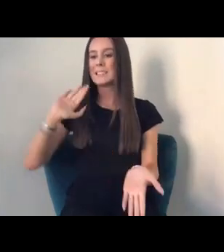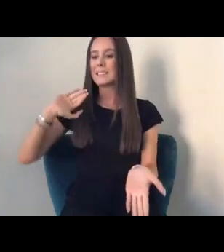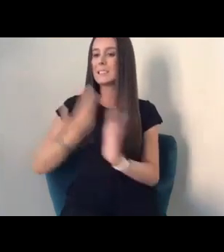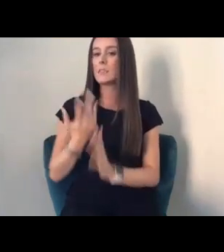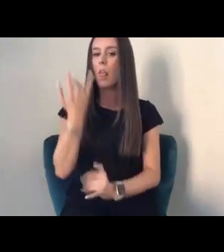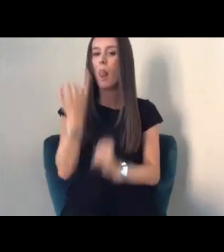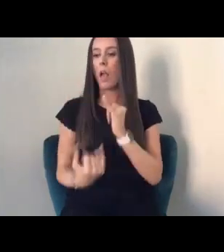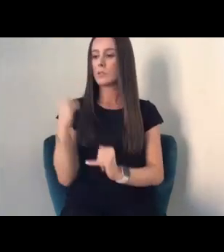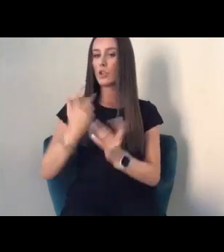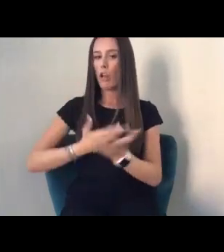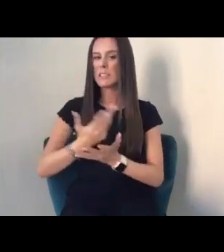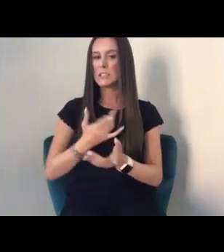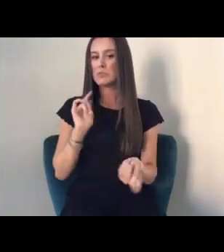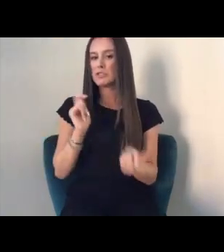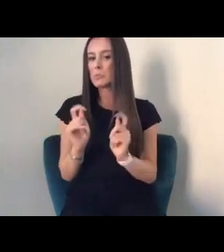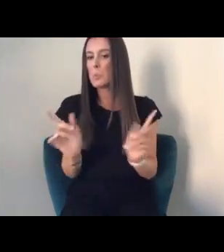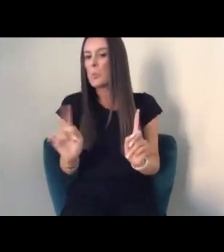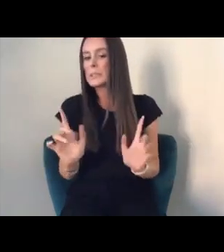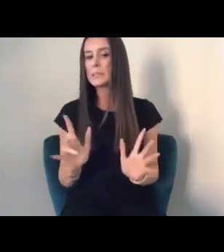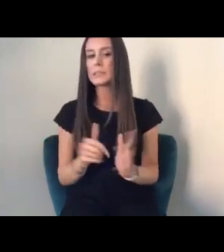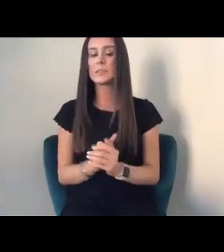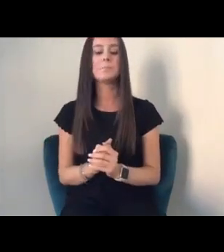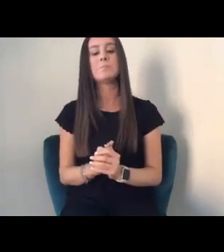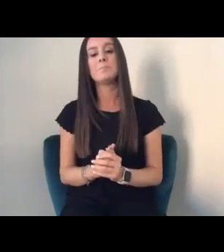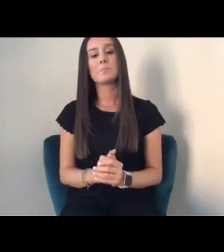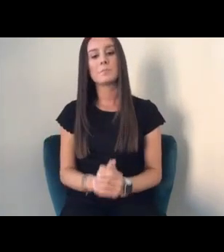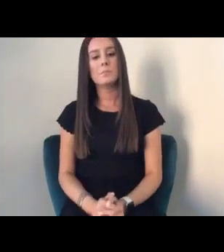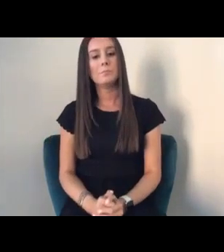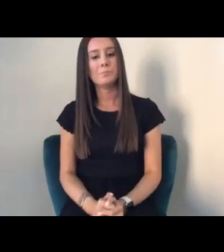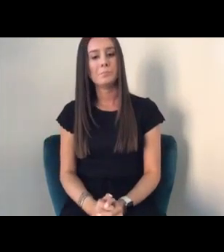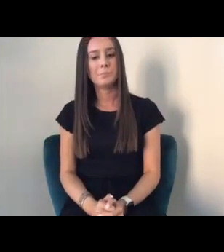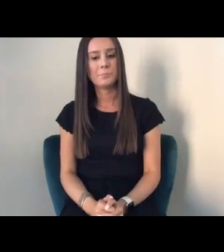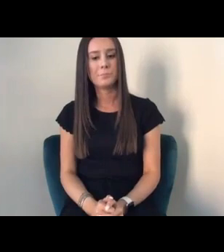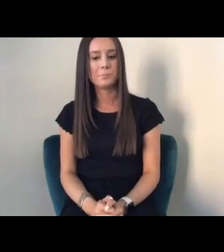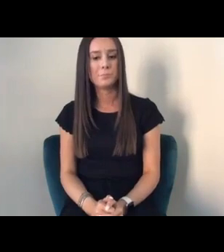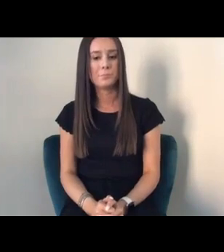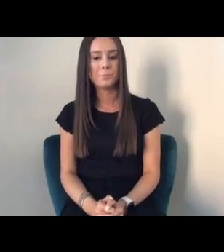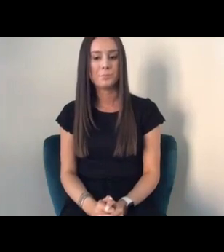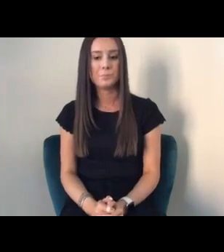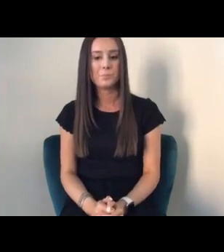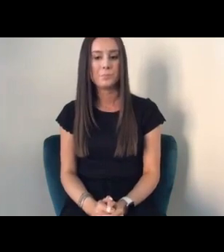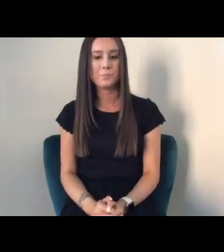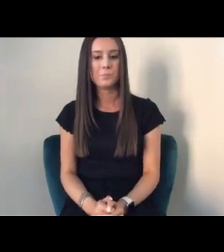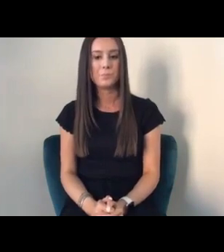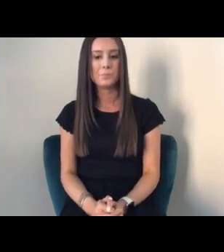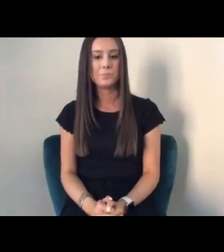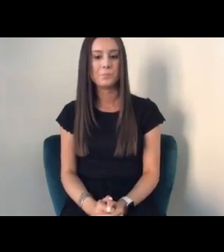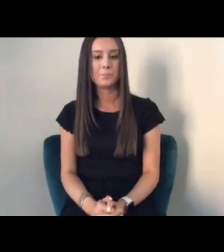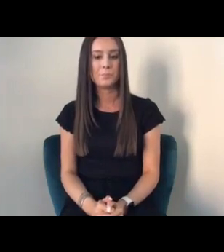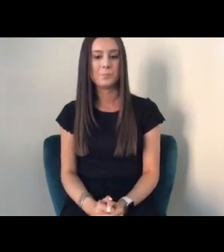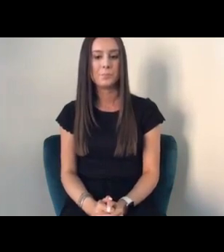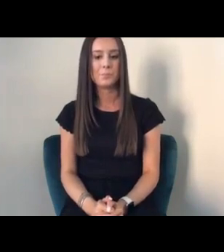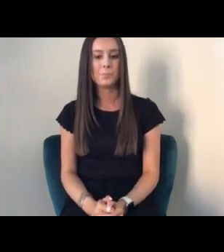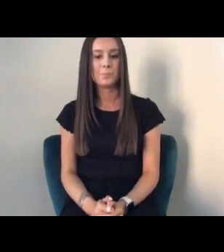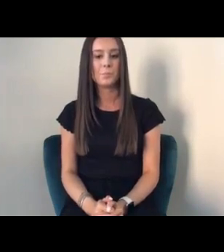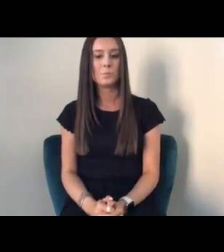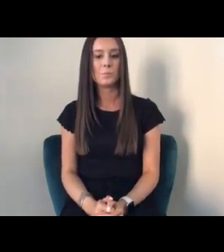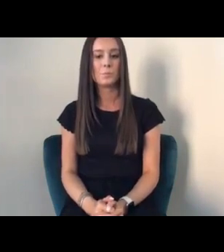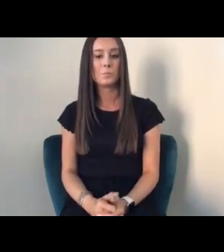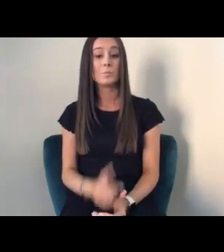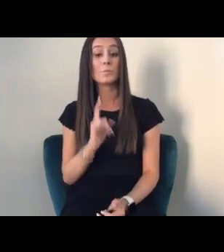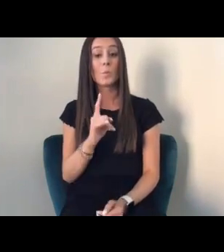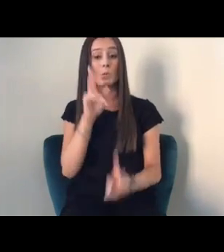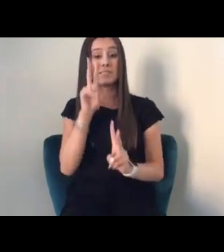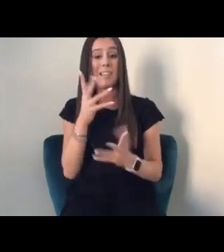since our supplementary consultation earlier this year. Okay, so on the screen right now